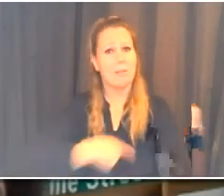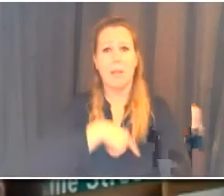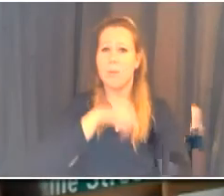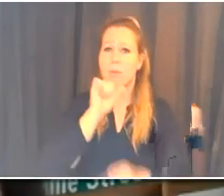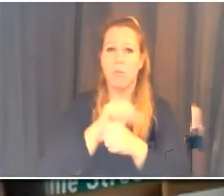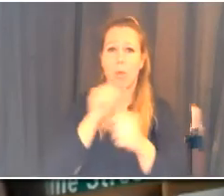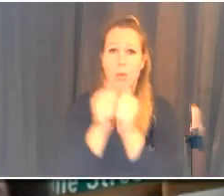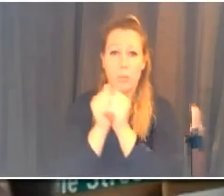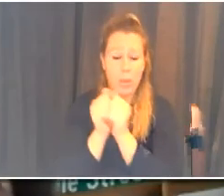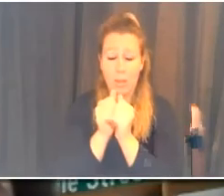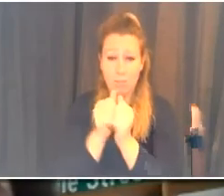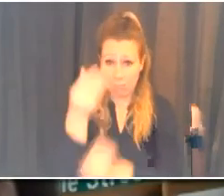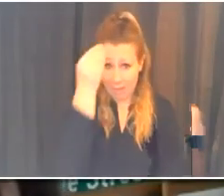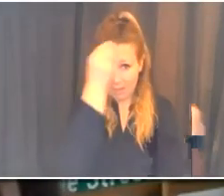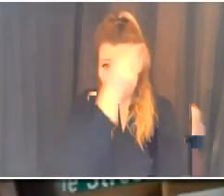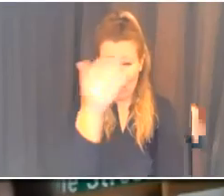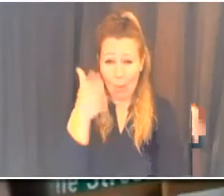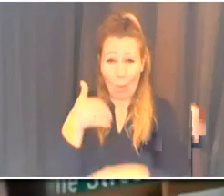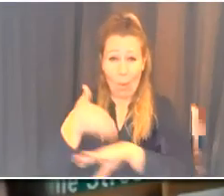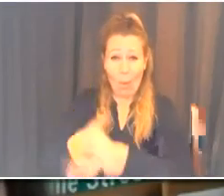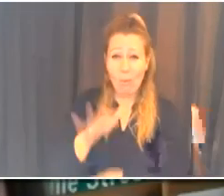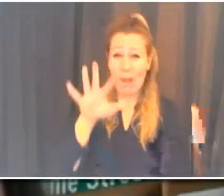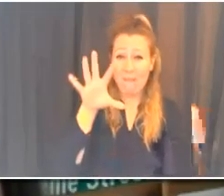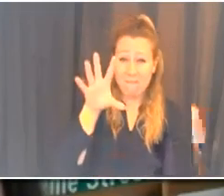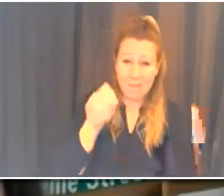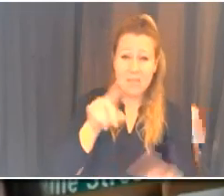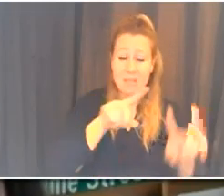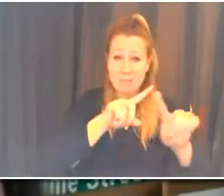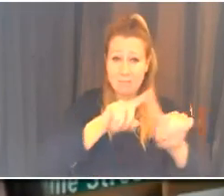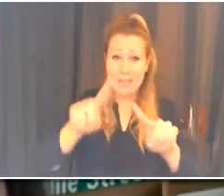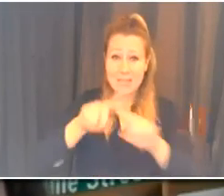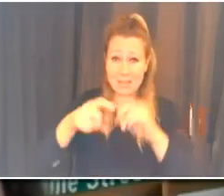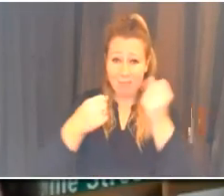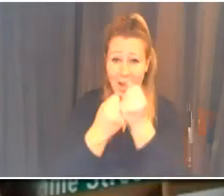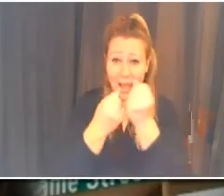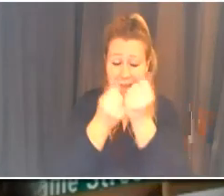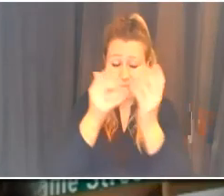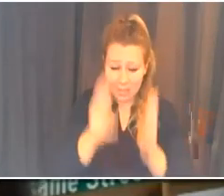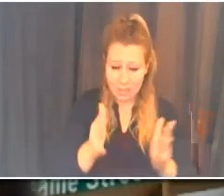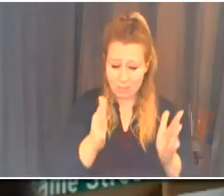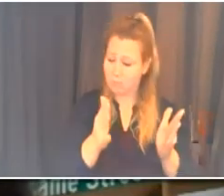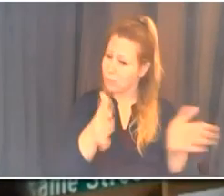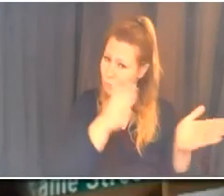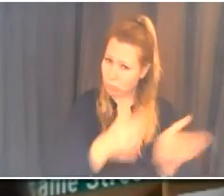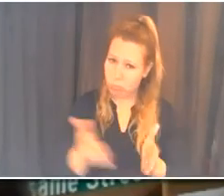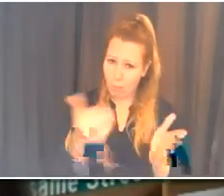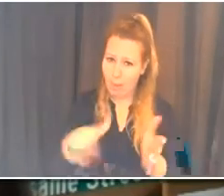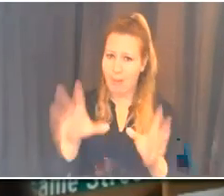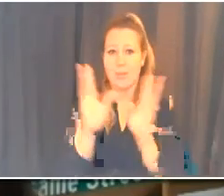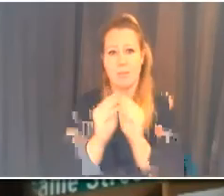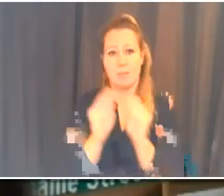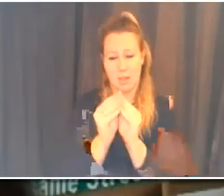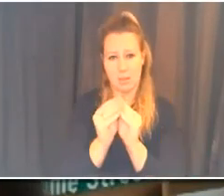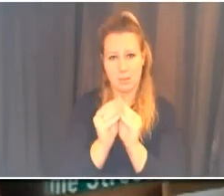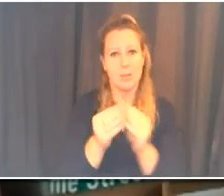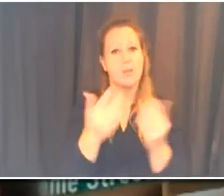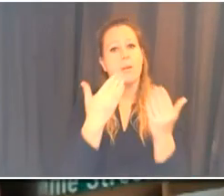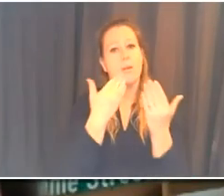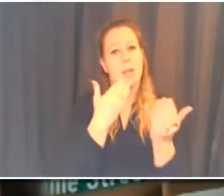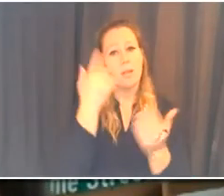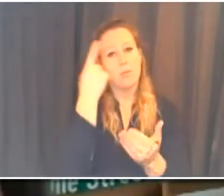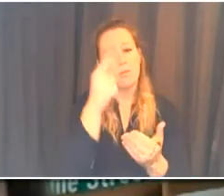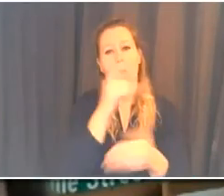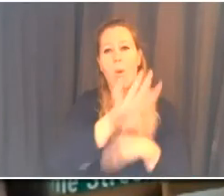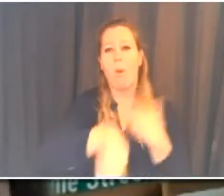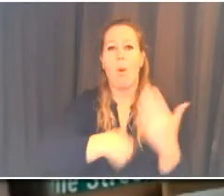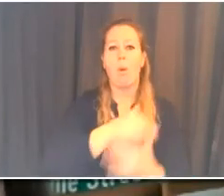council member Richards thank you for reminding people if you need help now all of the city's hotlines and